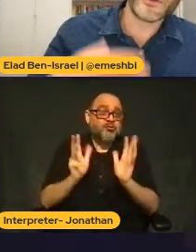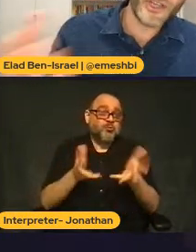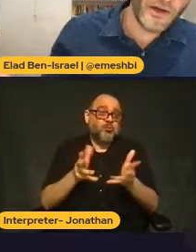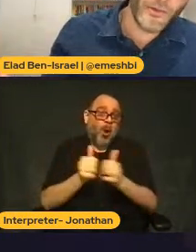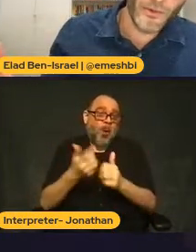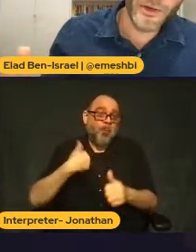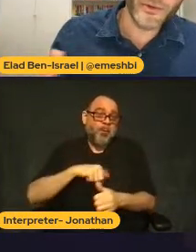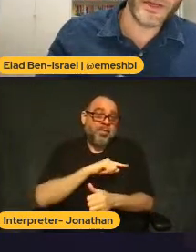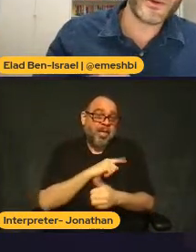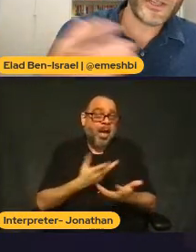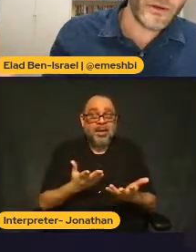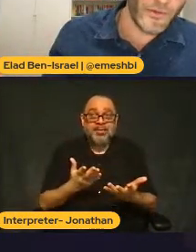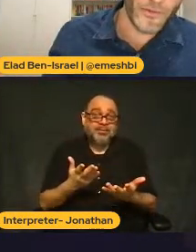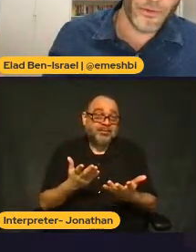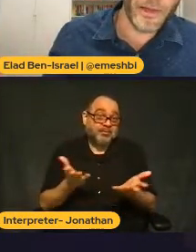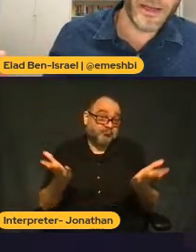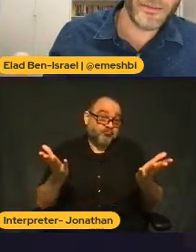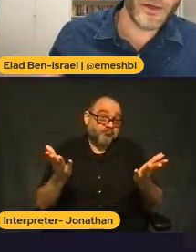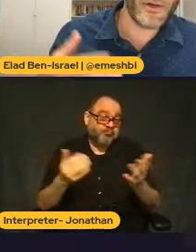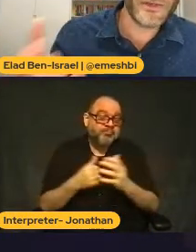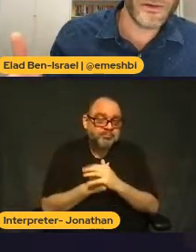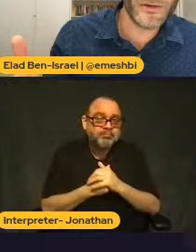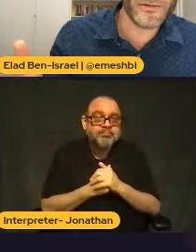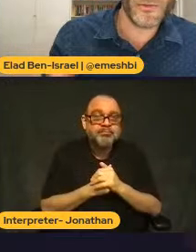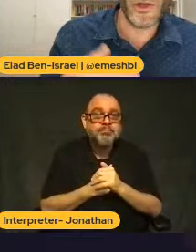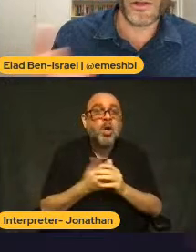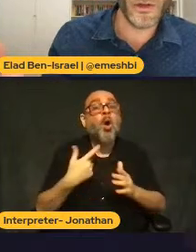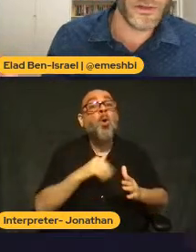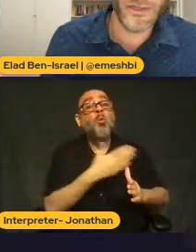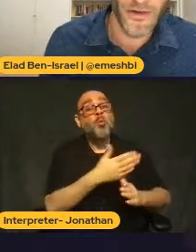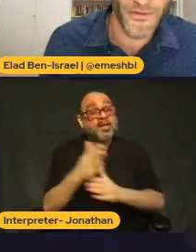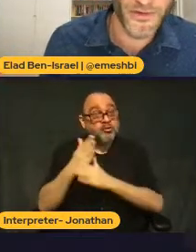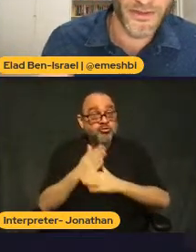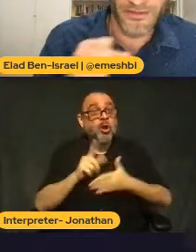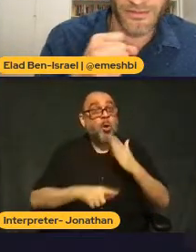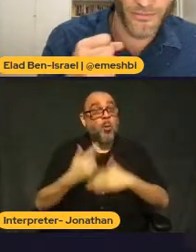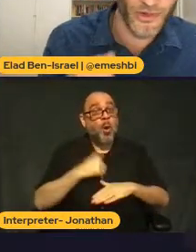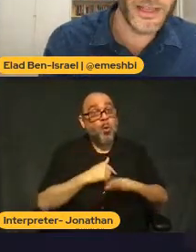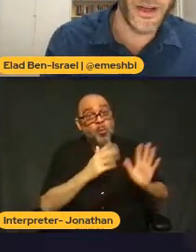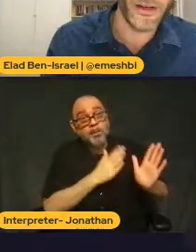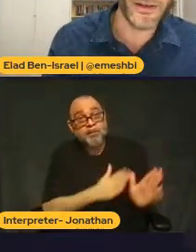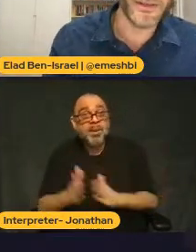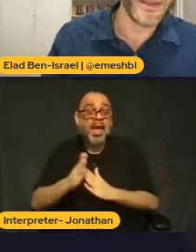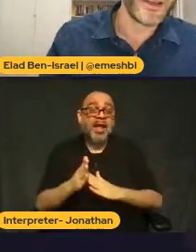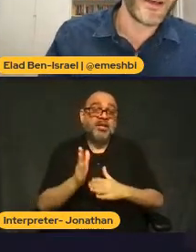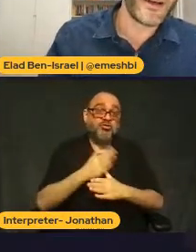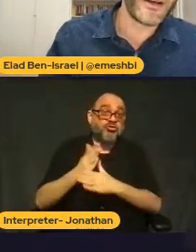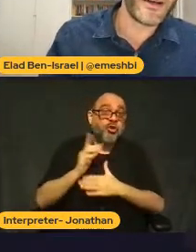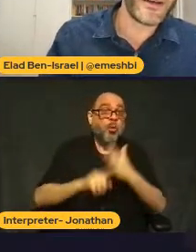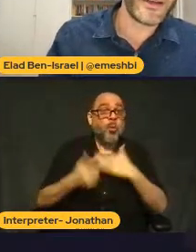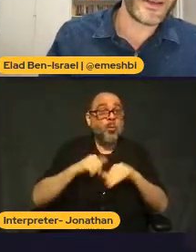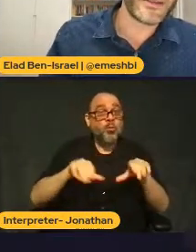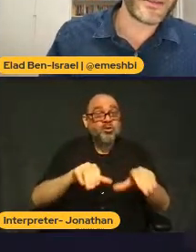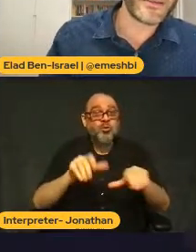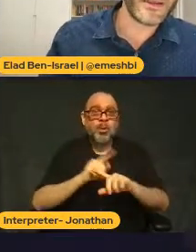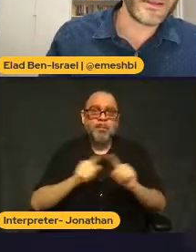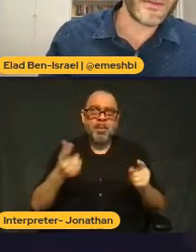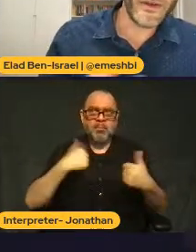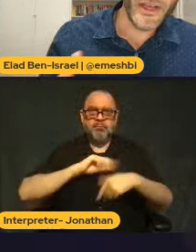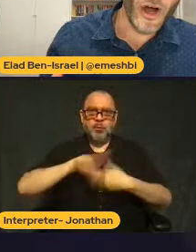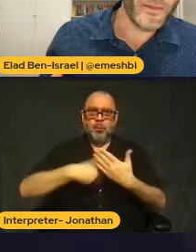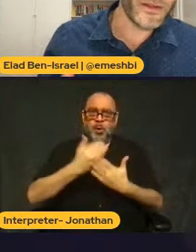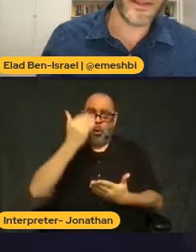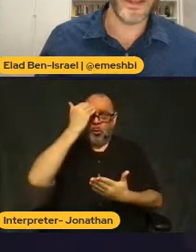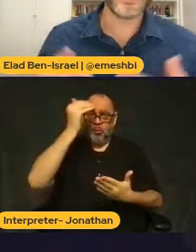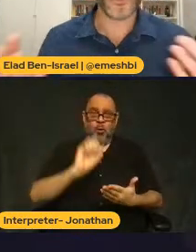also, we're sharing what we're doing. We're sharing what we're planning, but also we all know that software is really hard, and it's